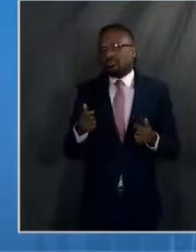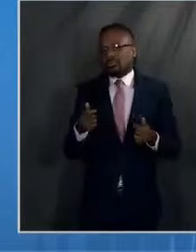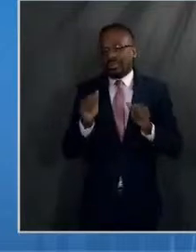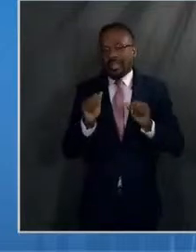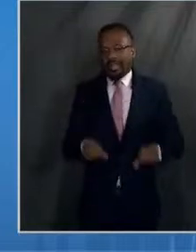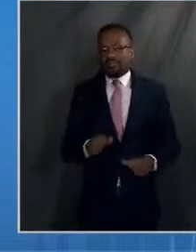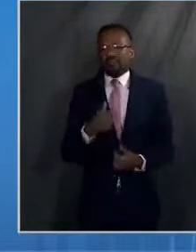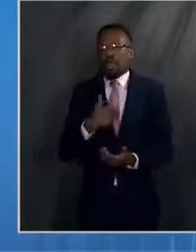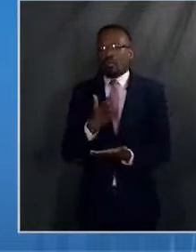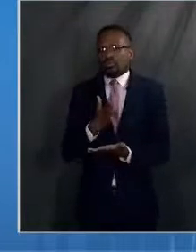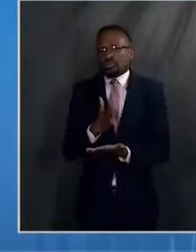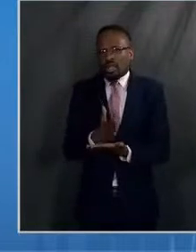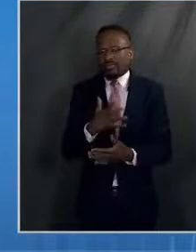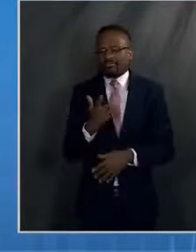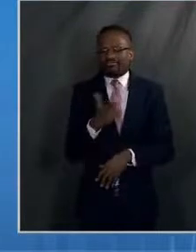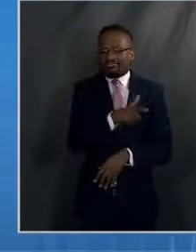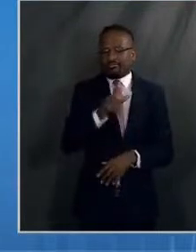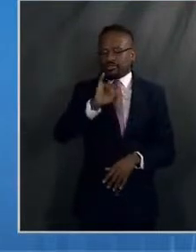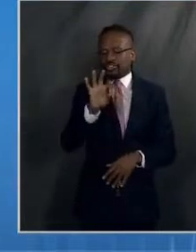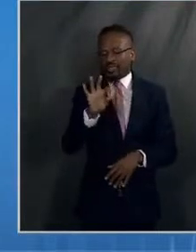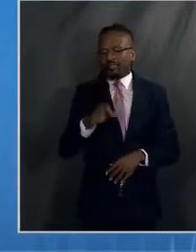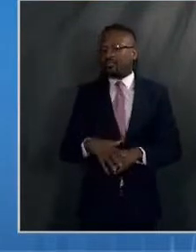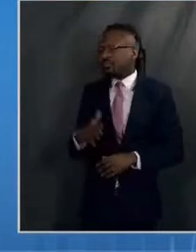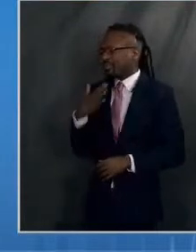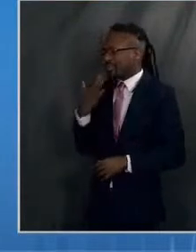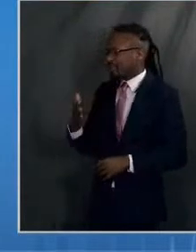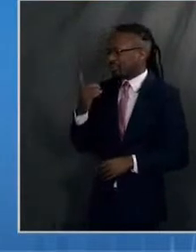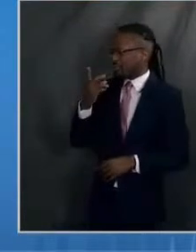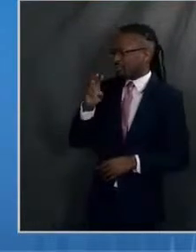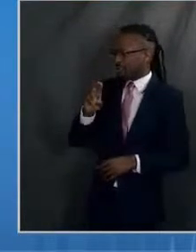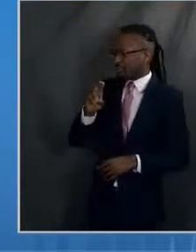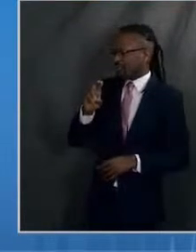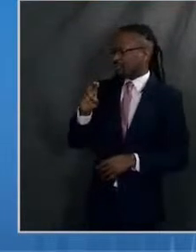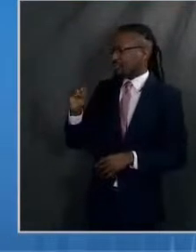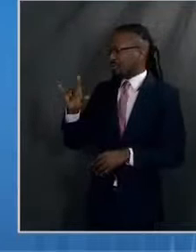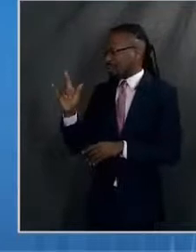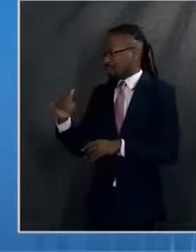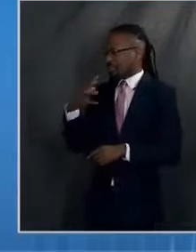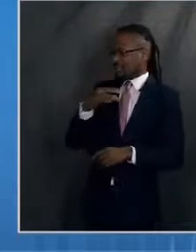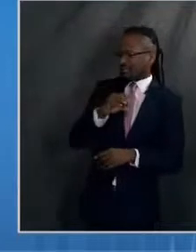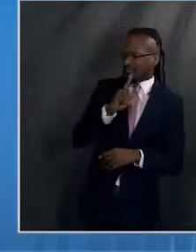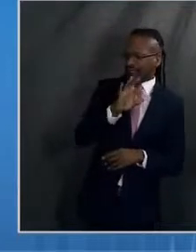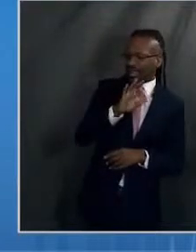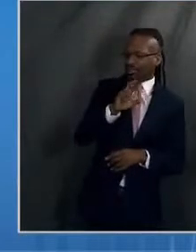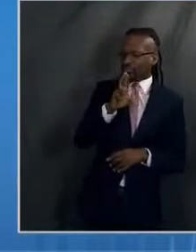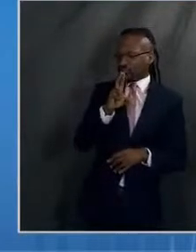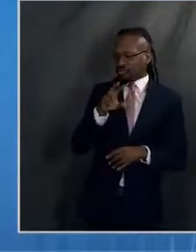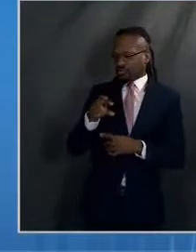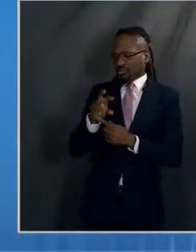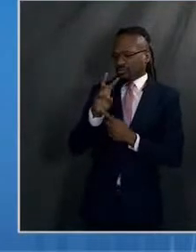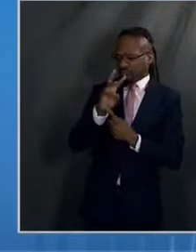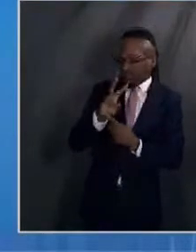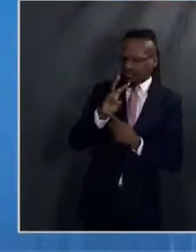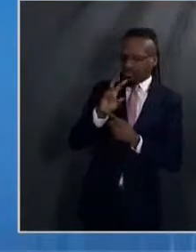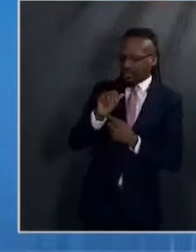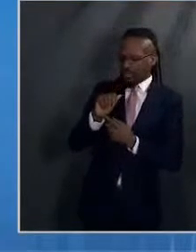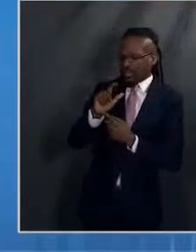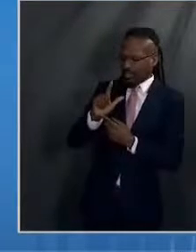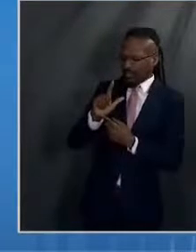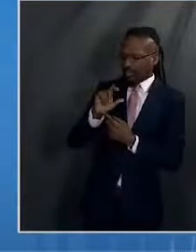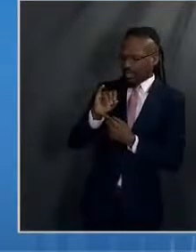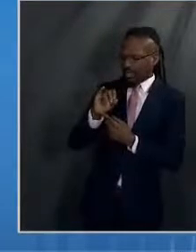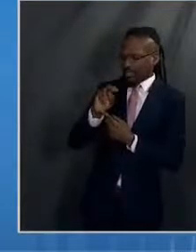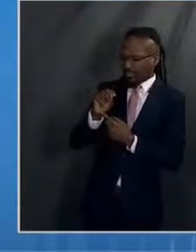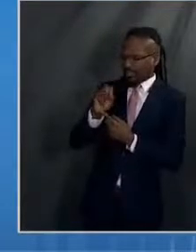Jeff. Well, thank you, Dr. Fauci and Dr. Walensky. You have heard from our experts. I want to reiterate, we are